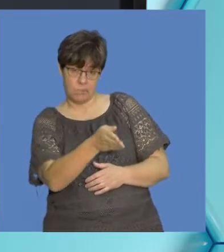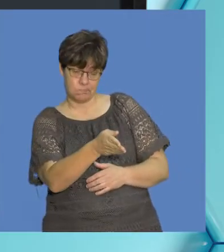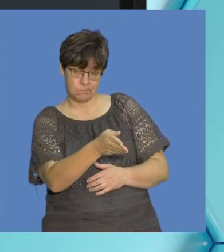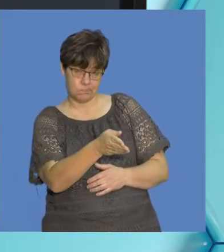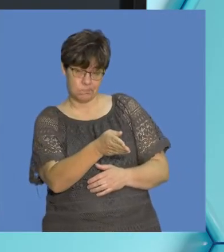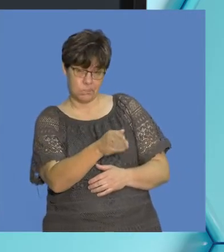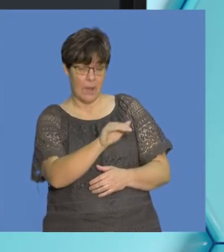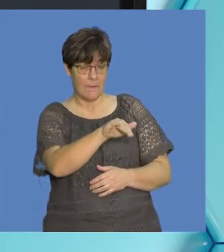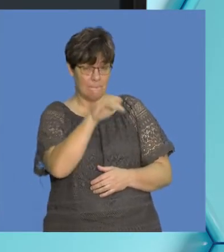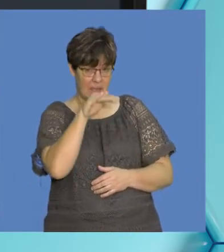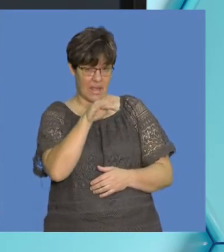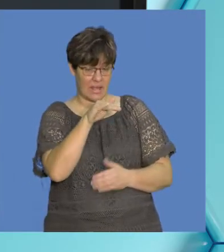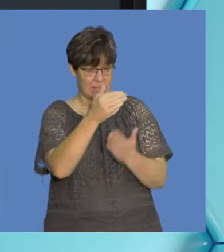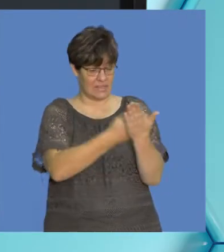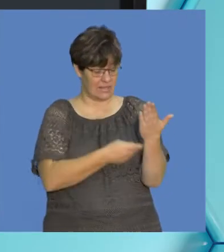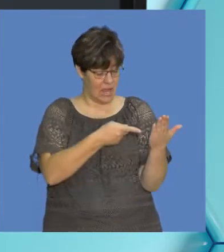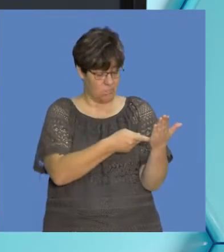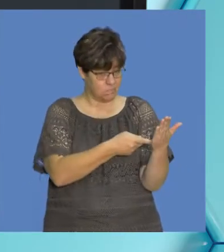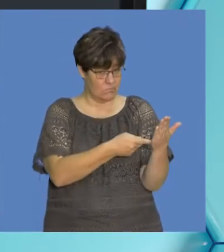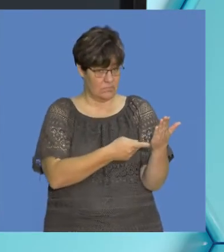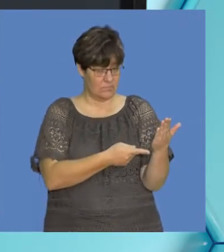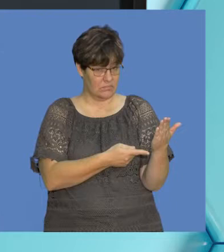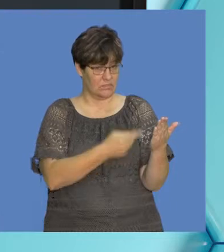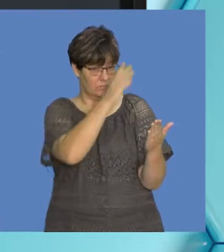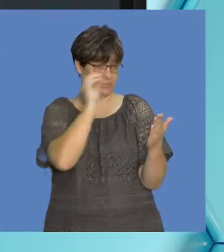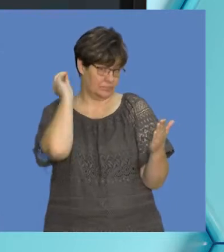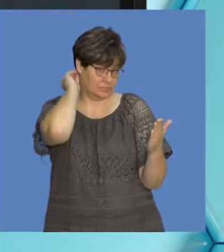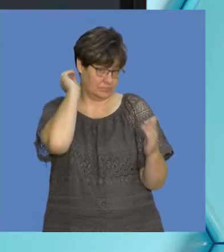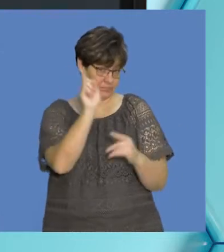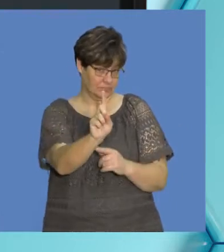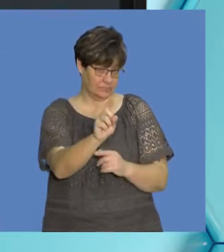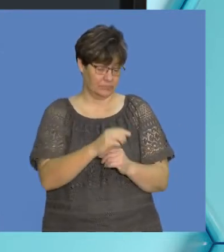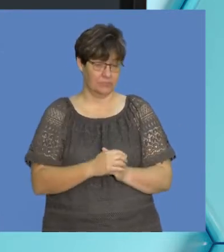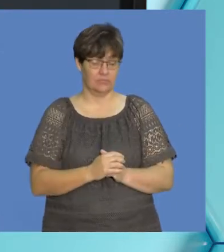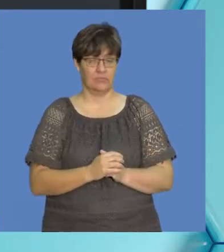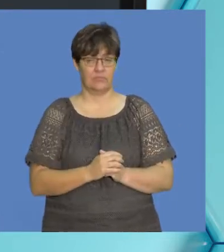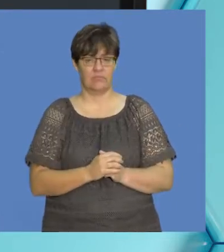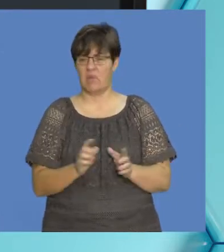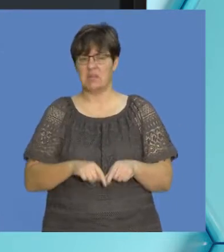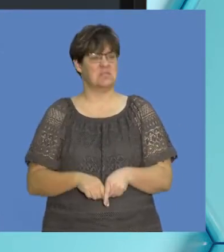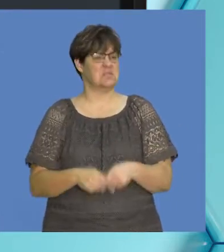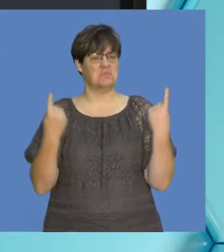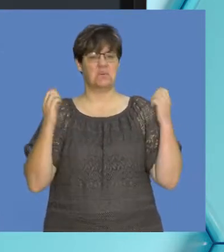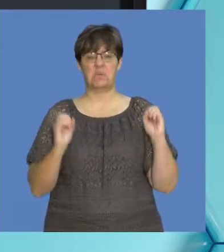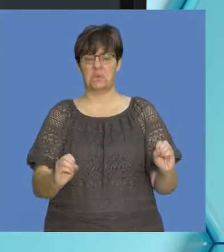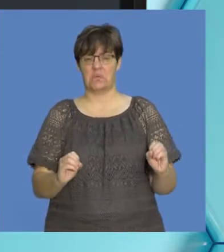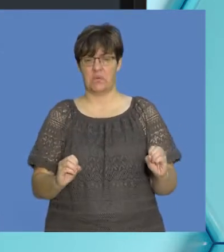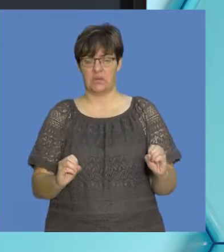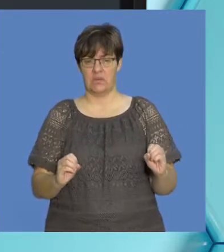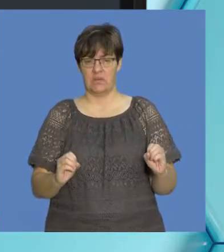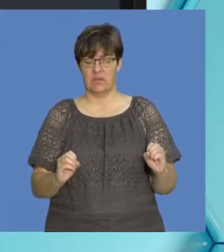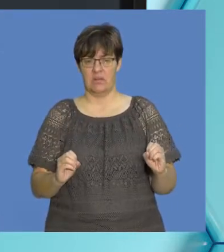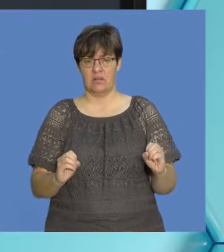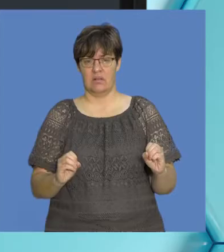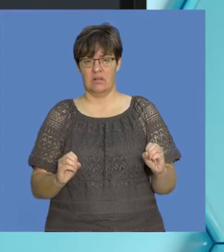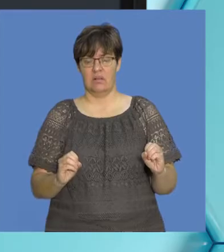on your bank statement. Okay, so keep that in mind. Now, there's absolutely no difference in terms of